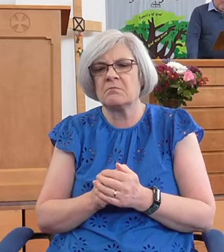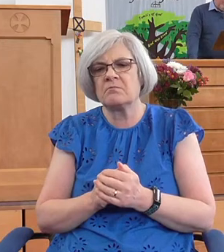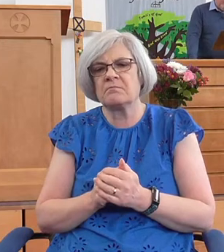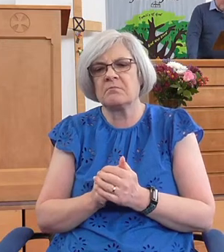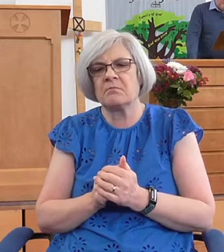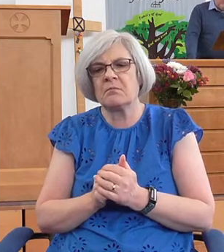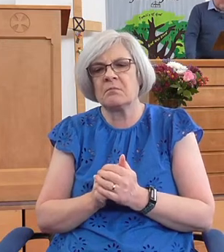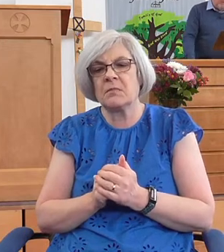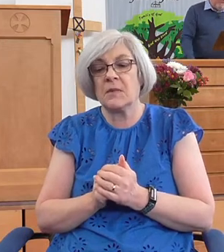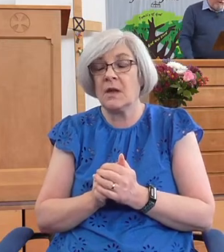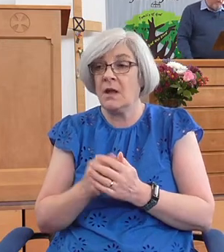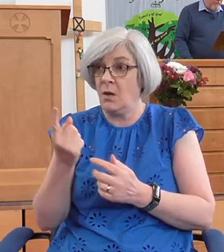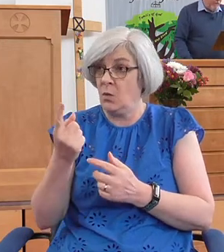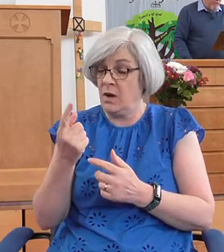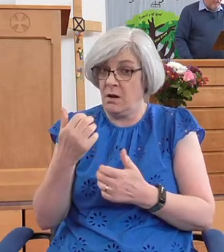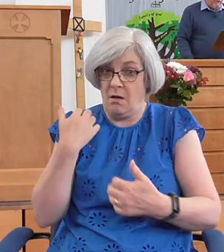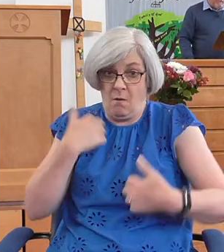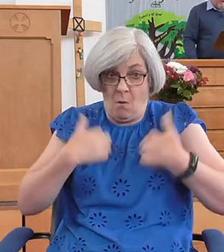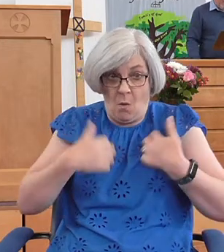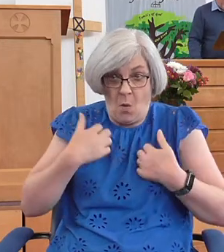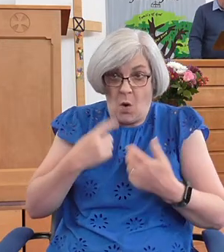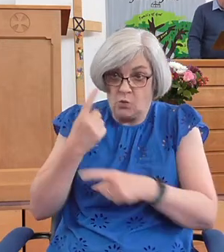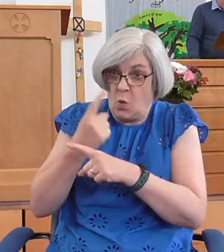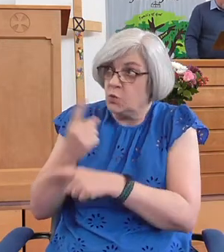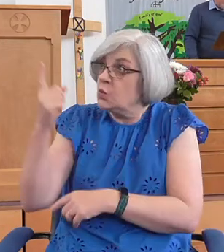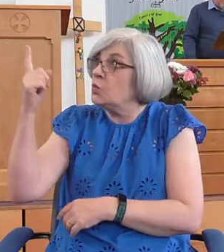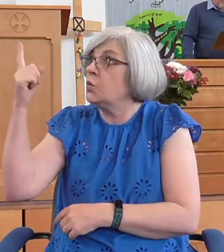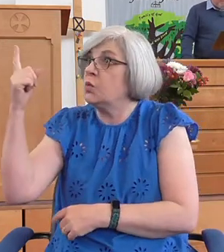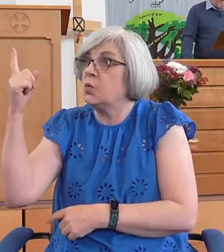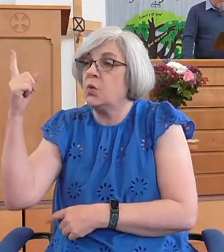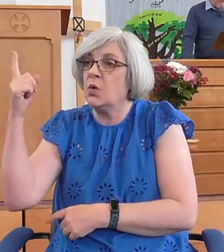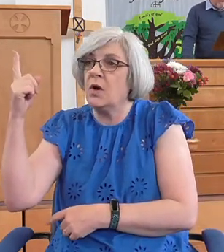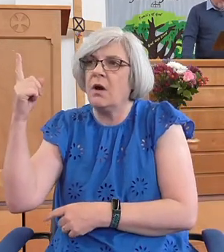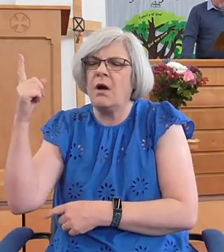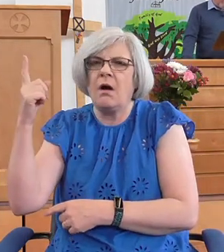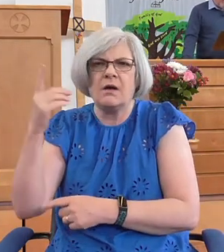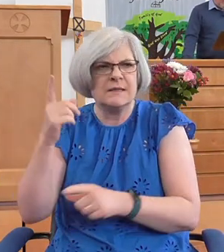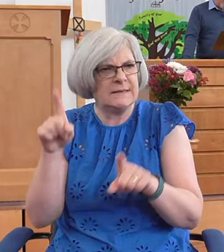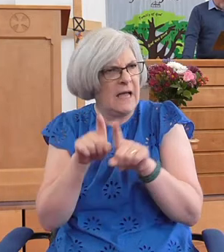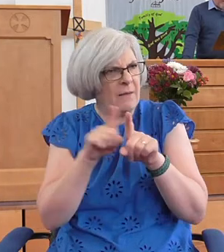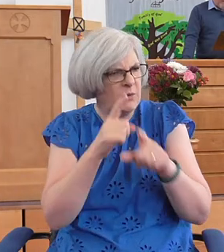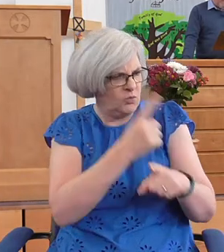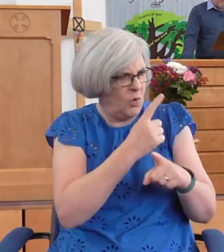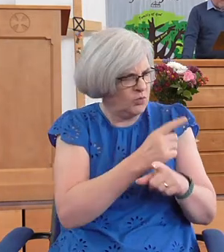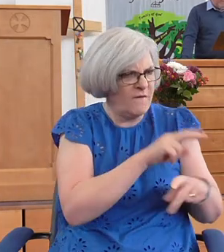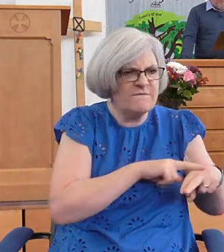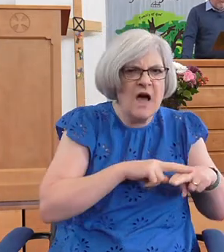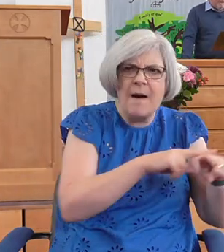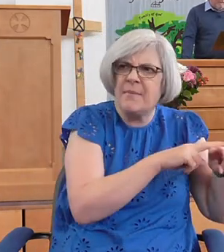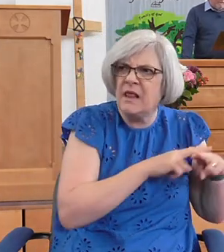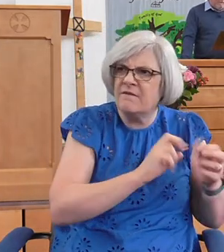Have we been as anxious to speak with you as we are with members of our family or our circle of friends?